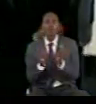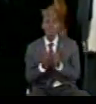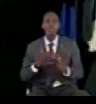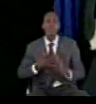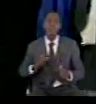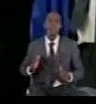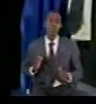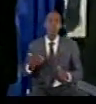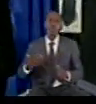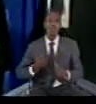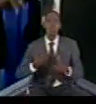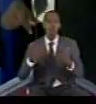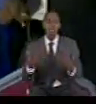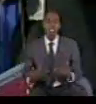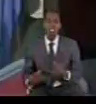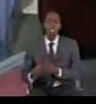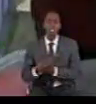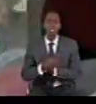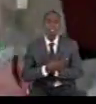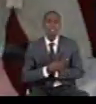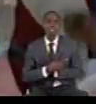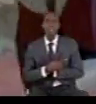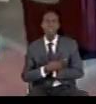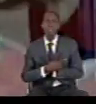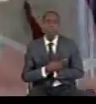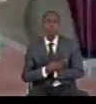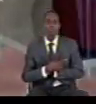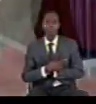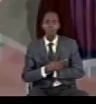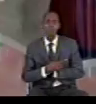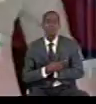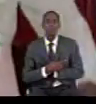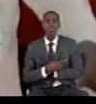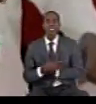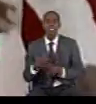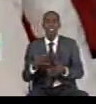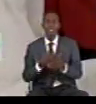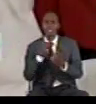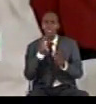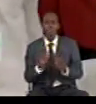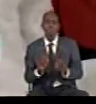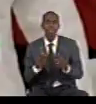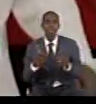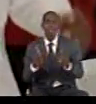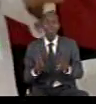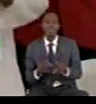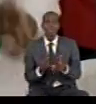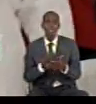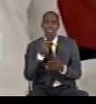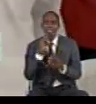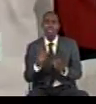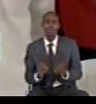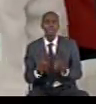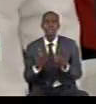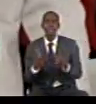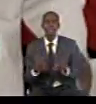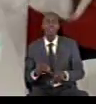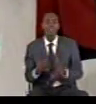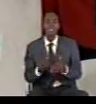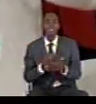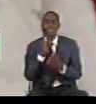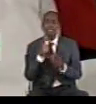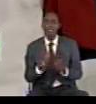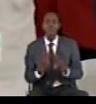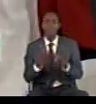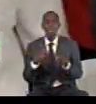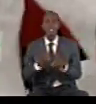with my soul today. It doesn't matter what the devil says. It is well, oh, it is well.